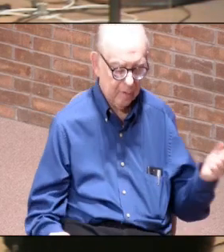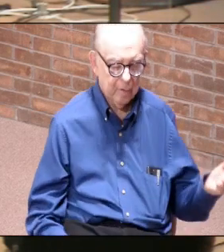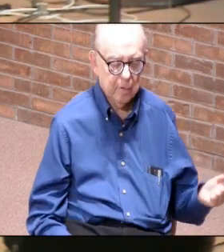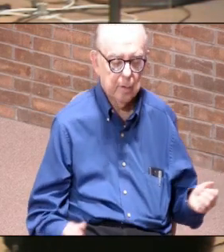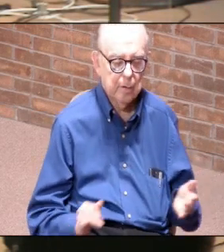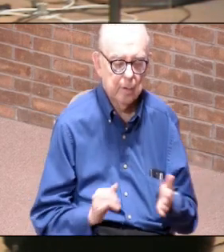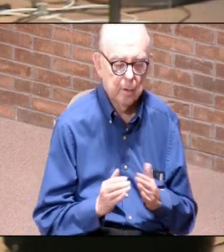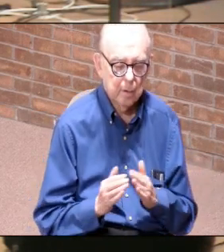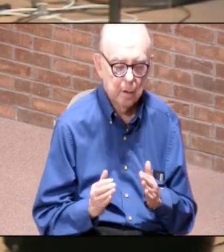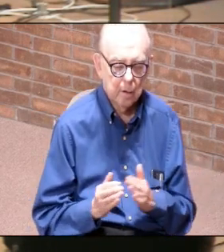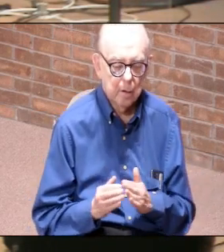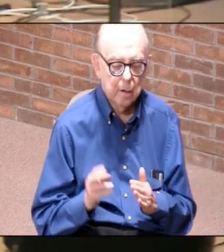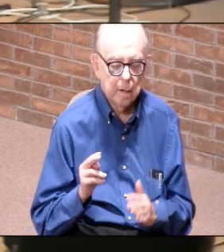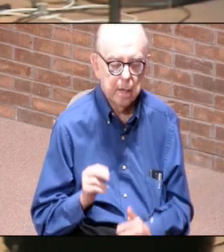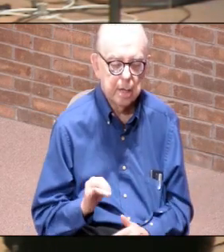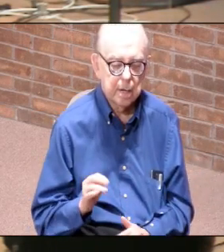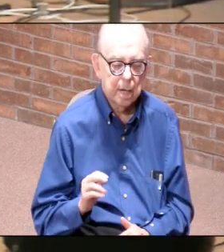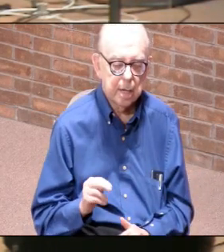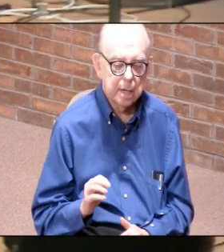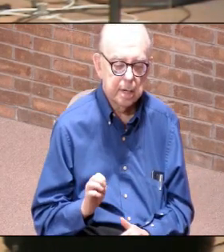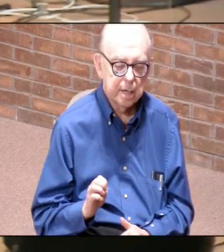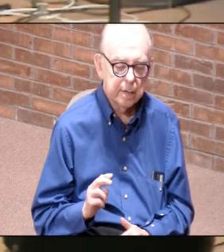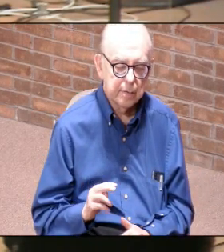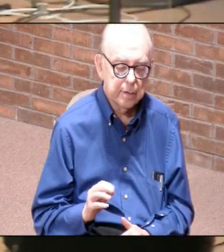the city of Nineveh.